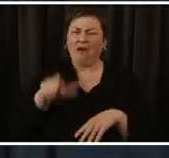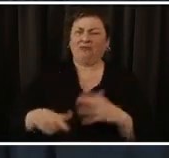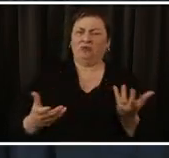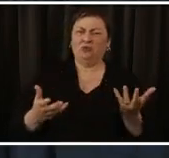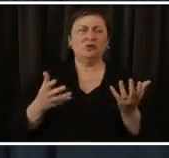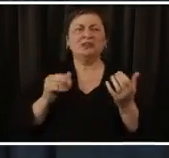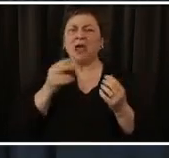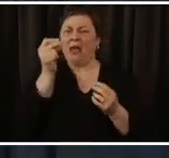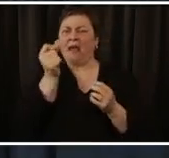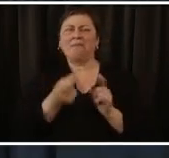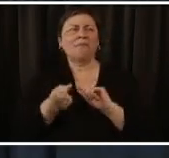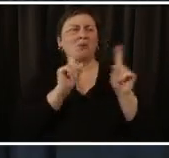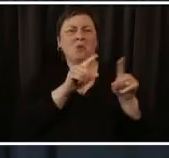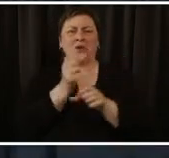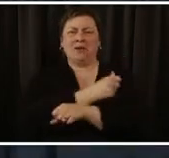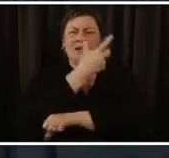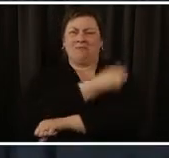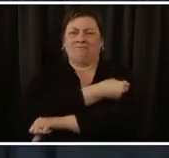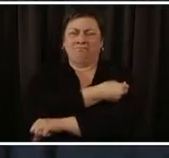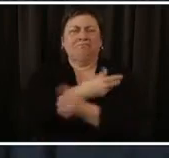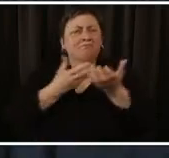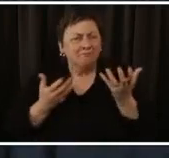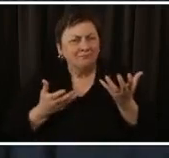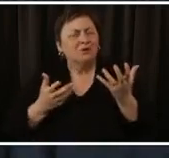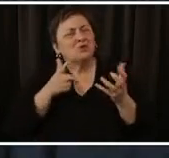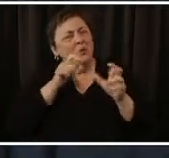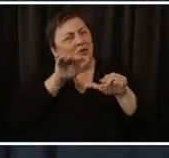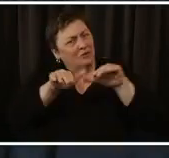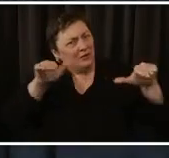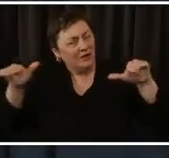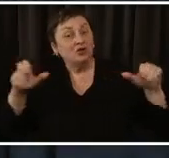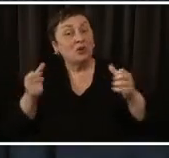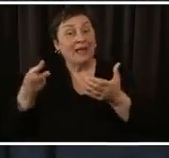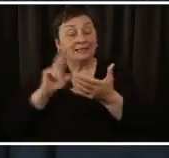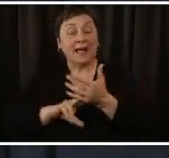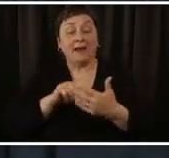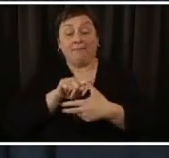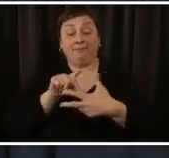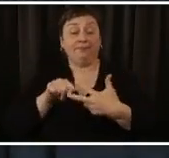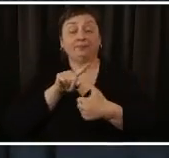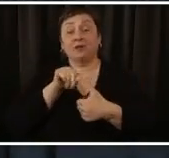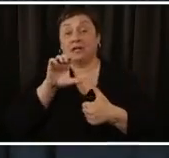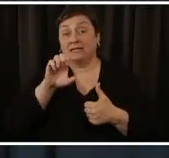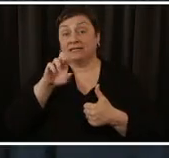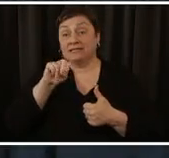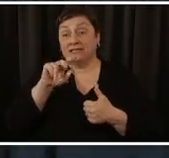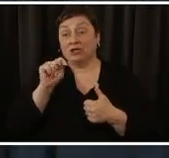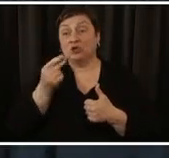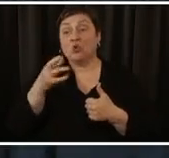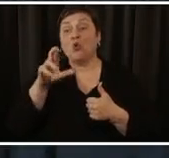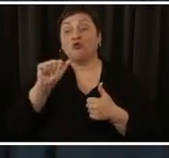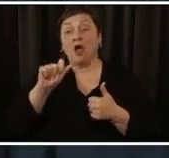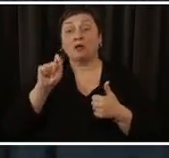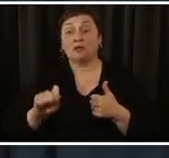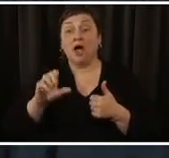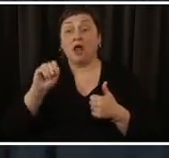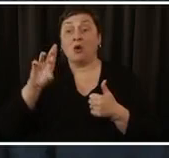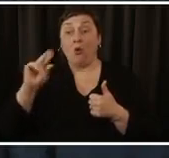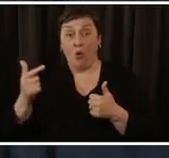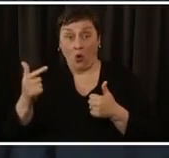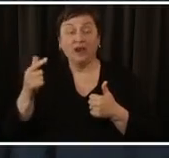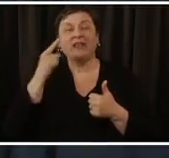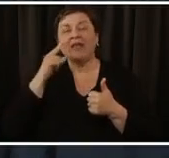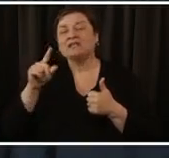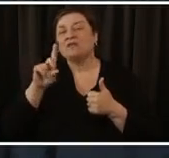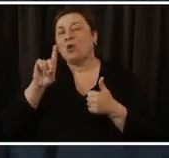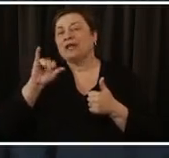out that you can sign up Centura.org. That's for the Broadmoor and for Dick's Sporting